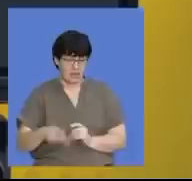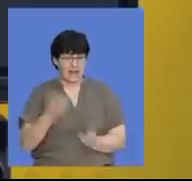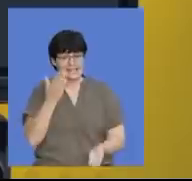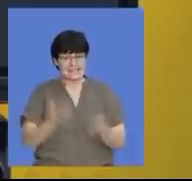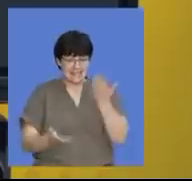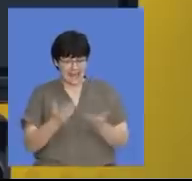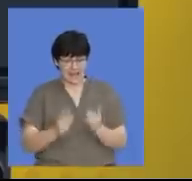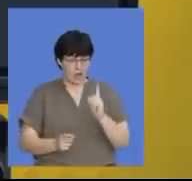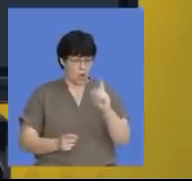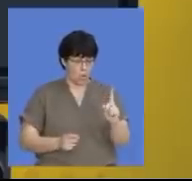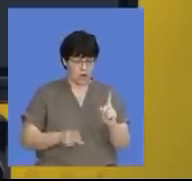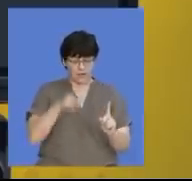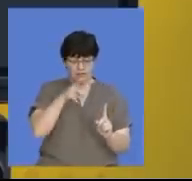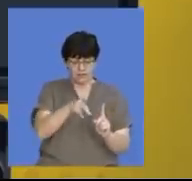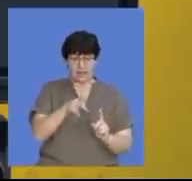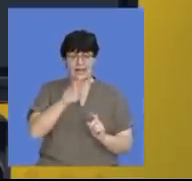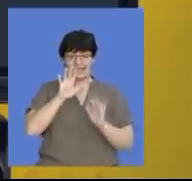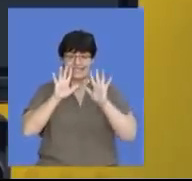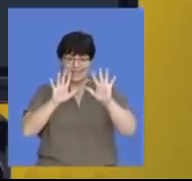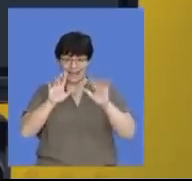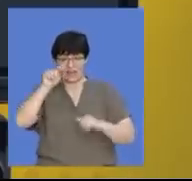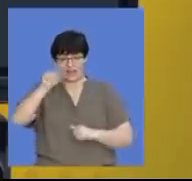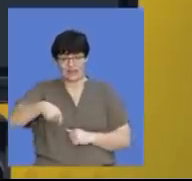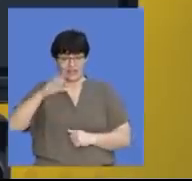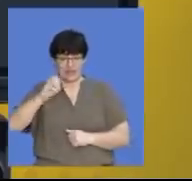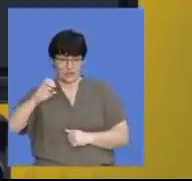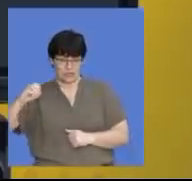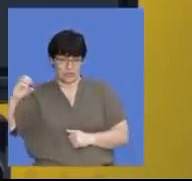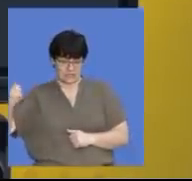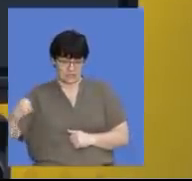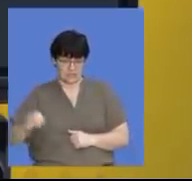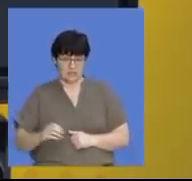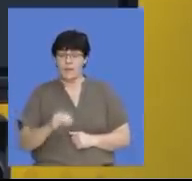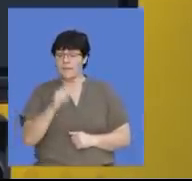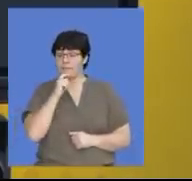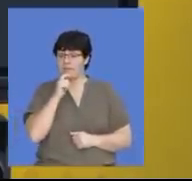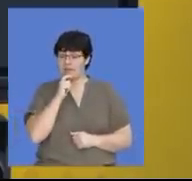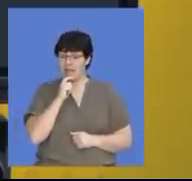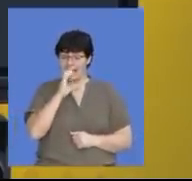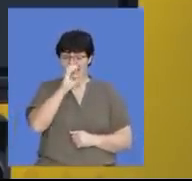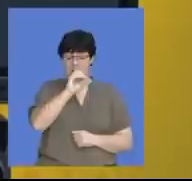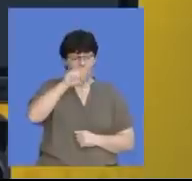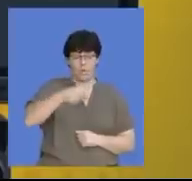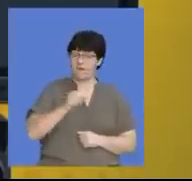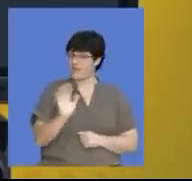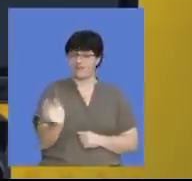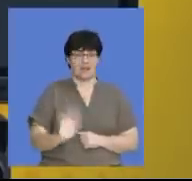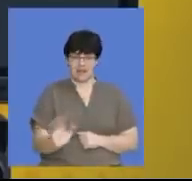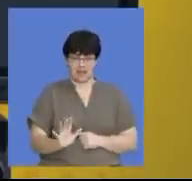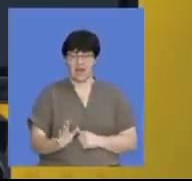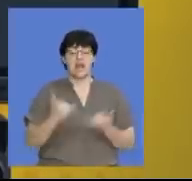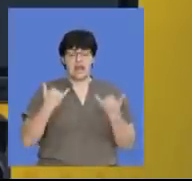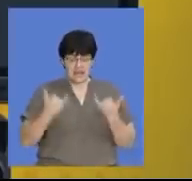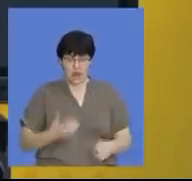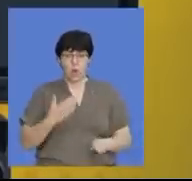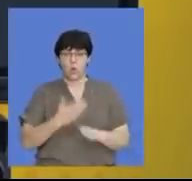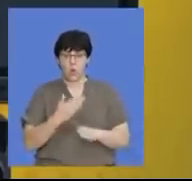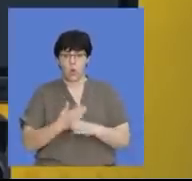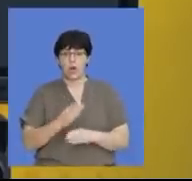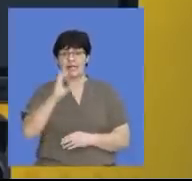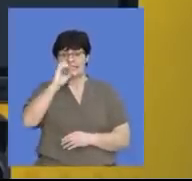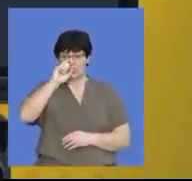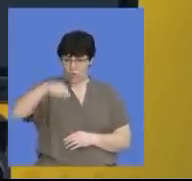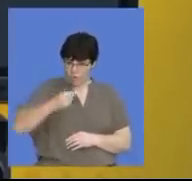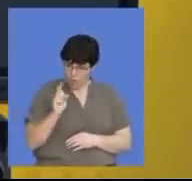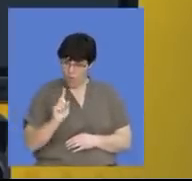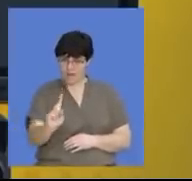is 1:10,000. That means that instead of working with 0.5, I'll be working with